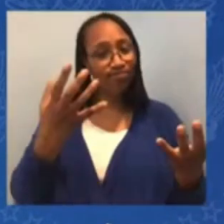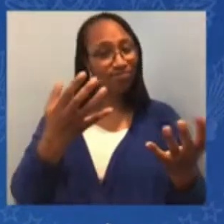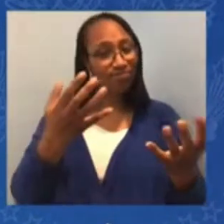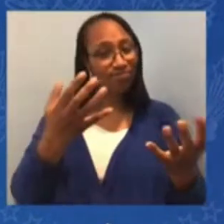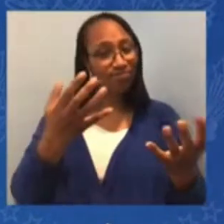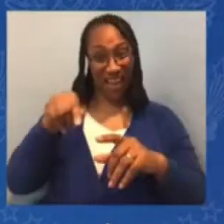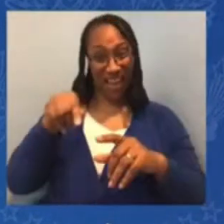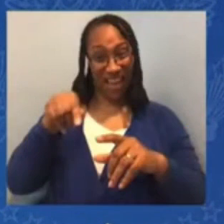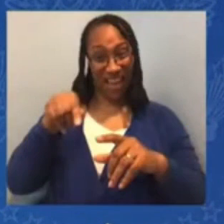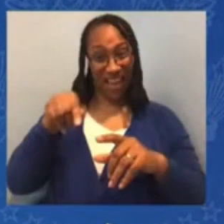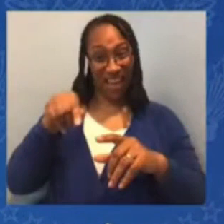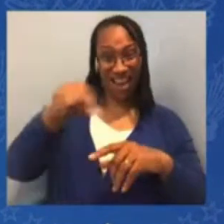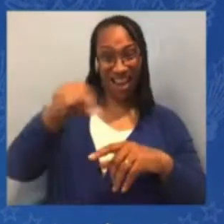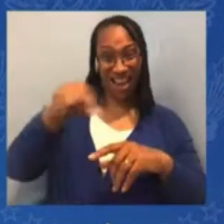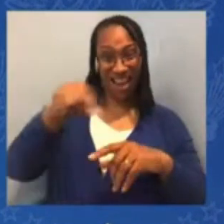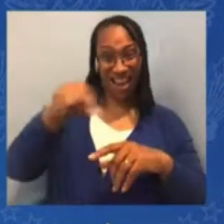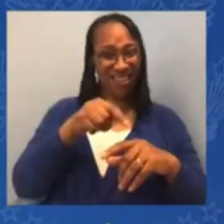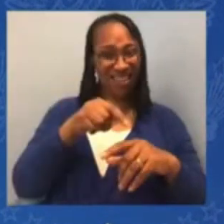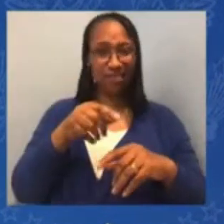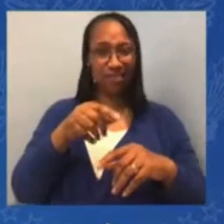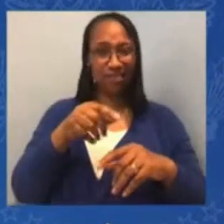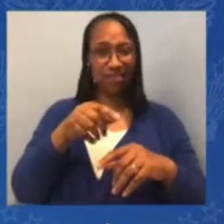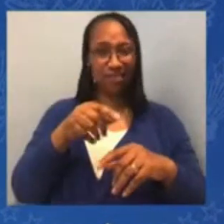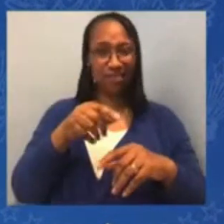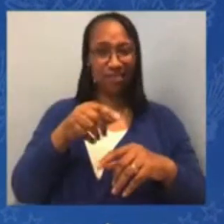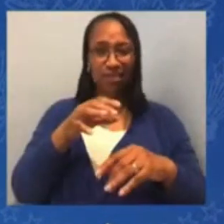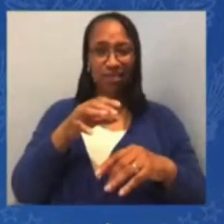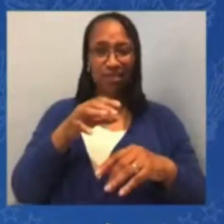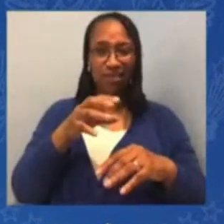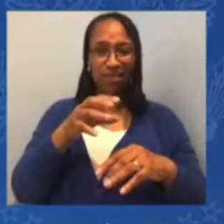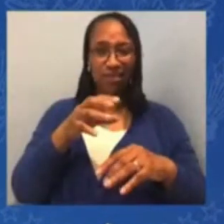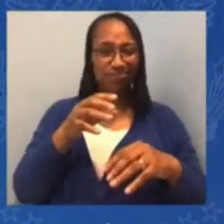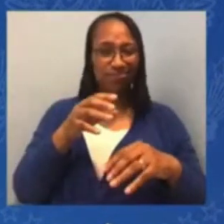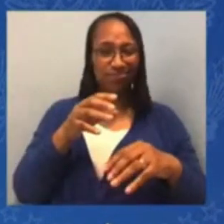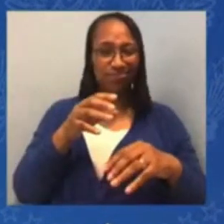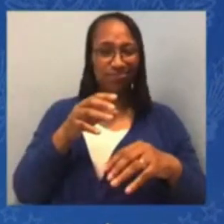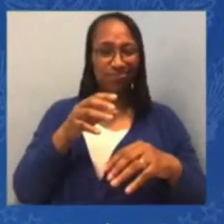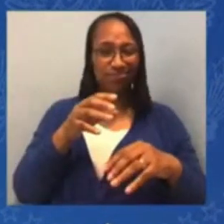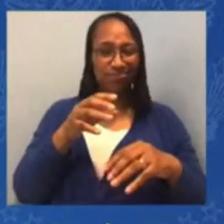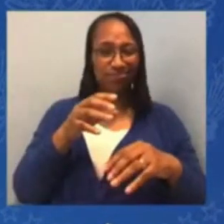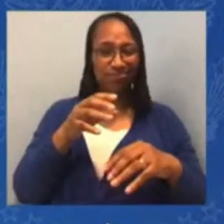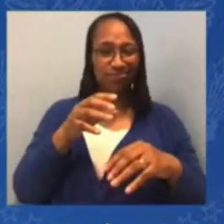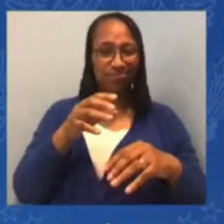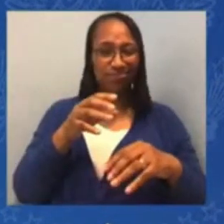got out of your car and left a key in your car, and a kid comes along as